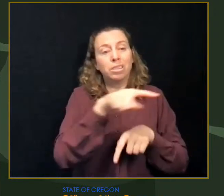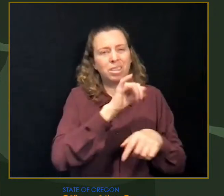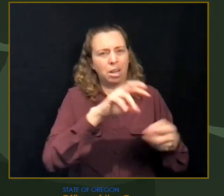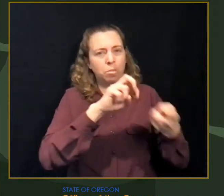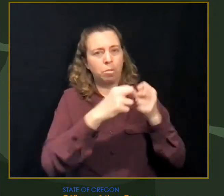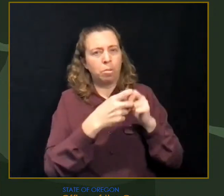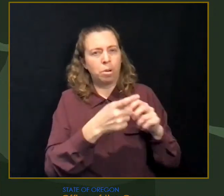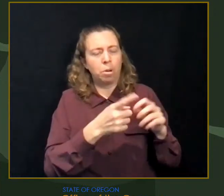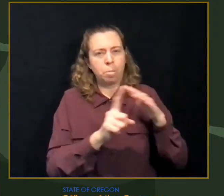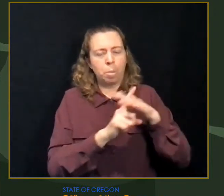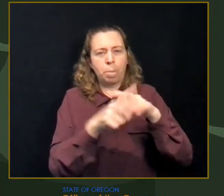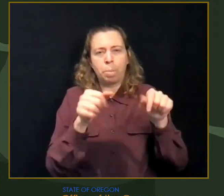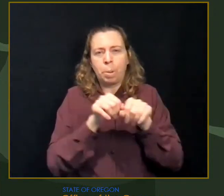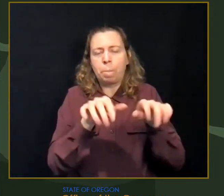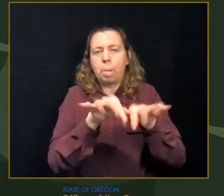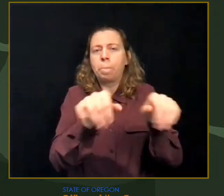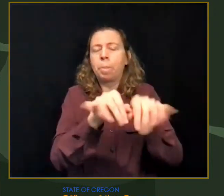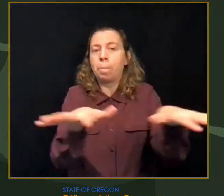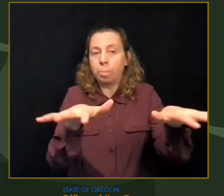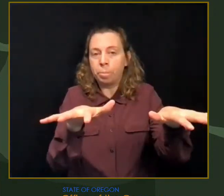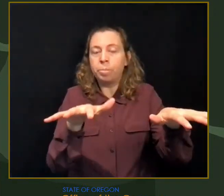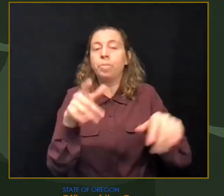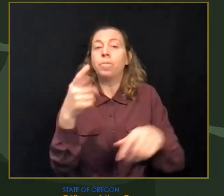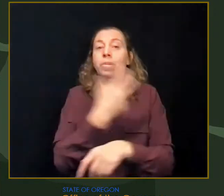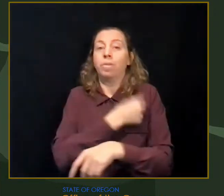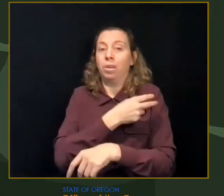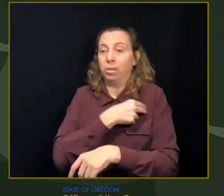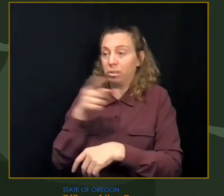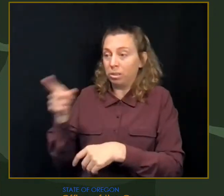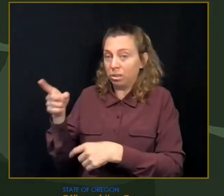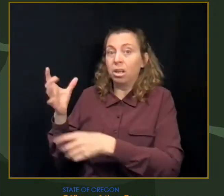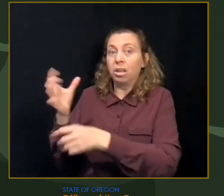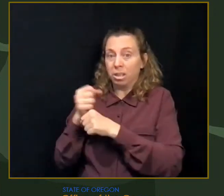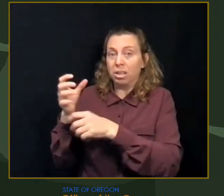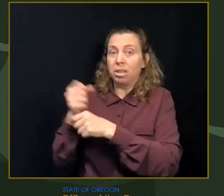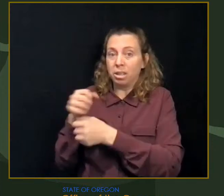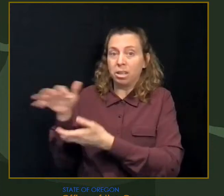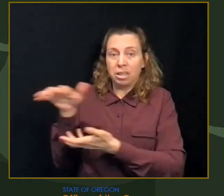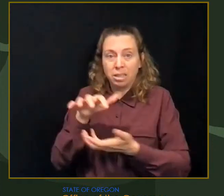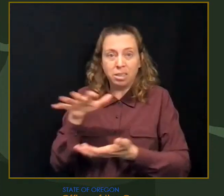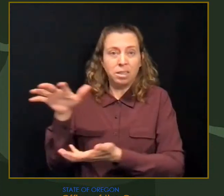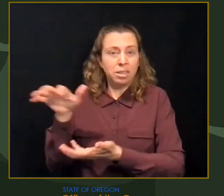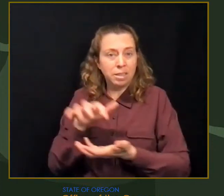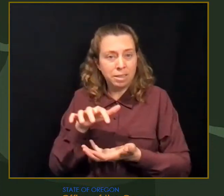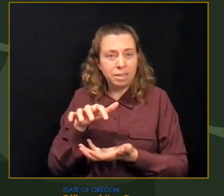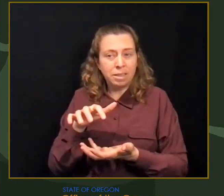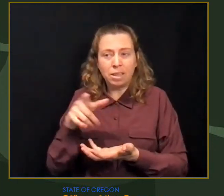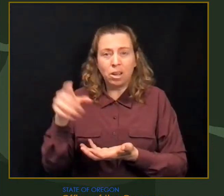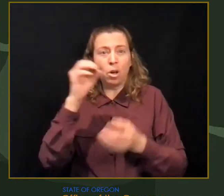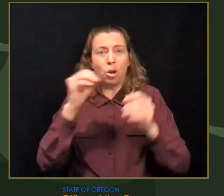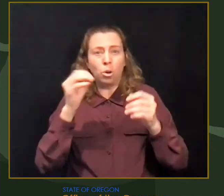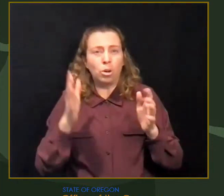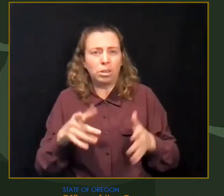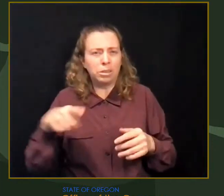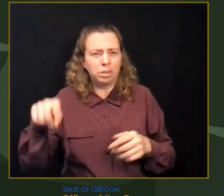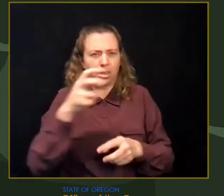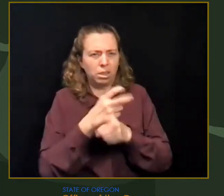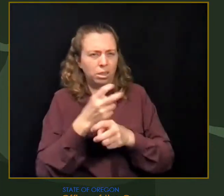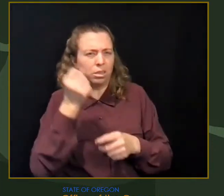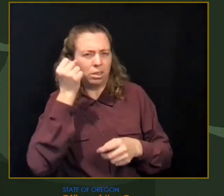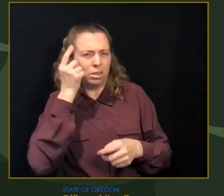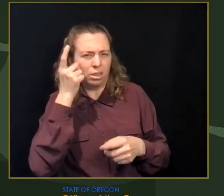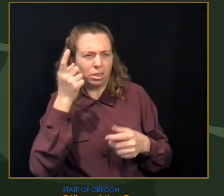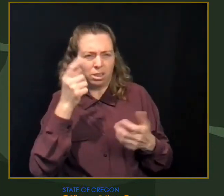more challenging, frankly, for Oregonians to understand why these safety protocols need to be in place